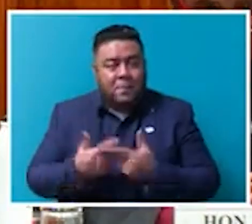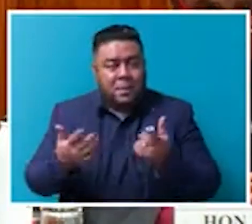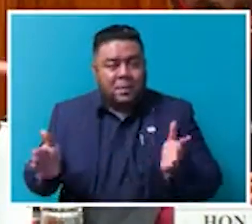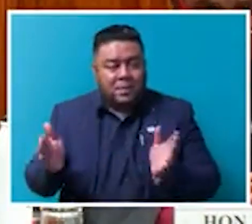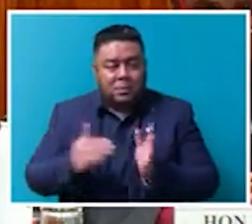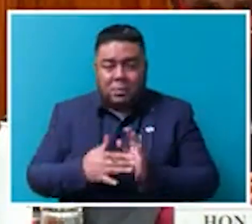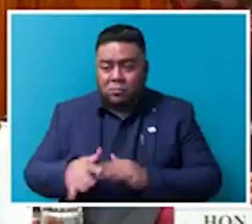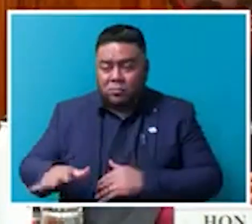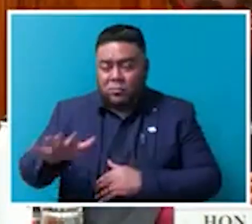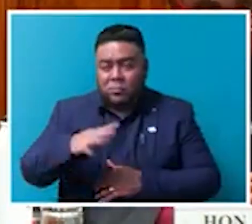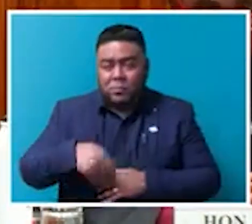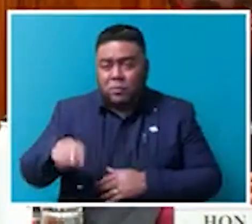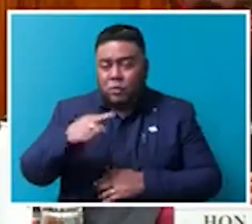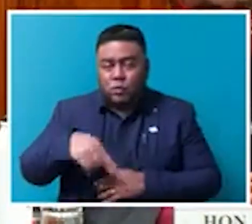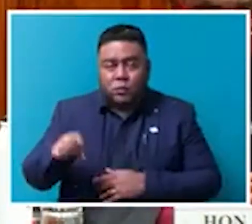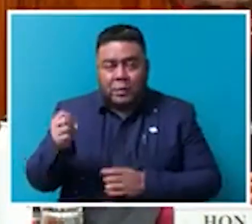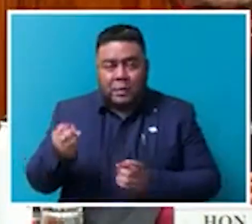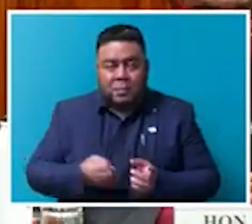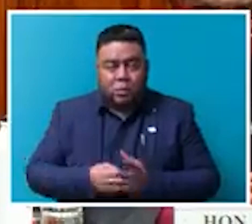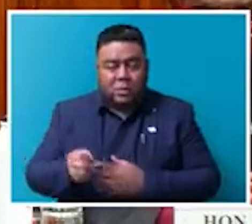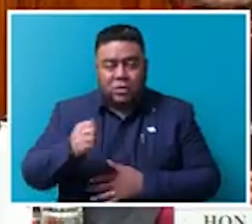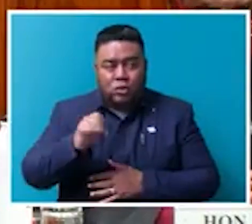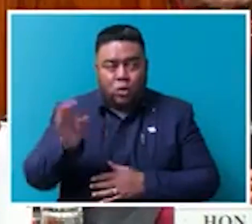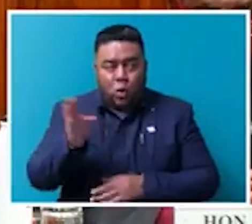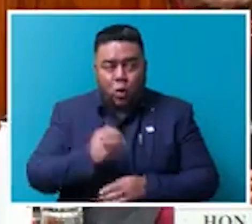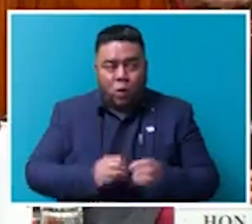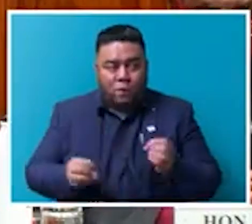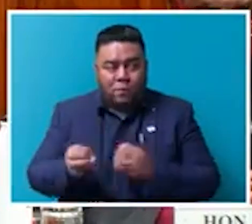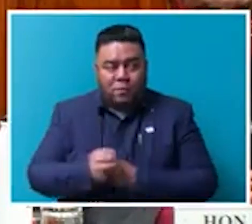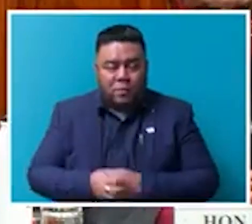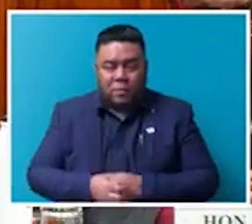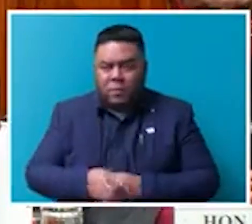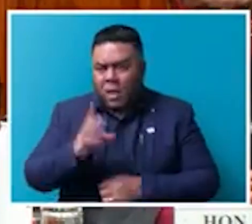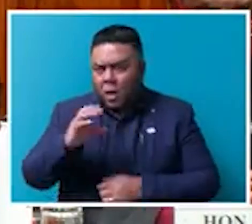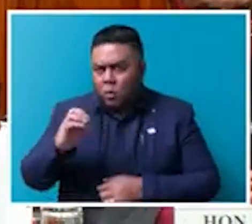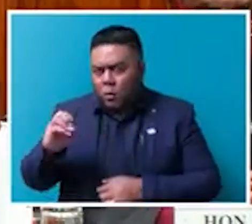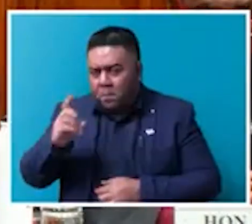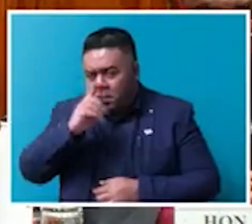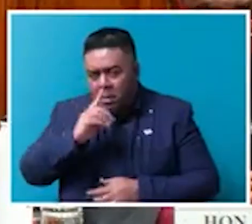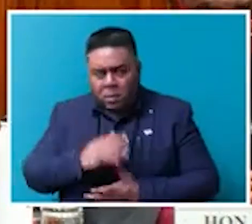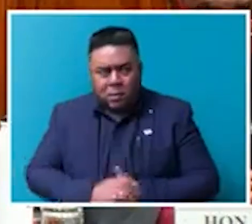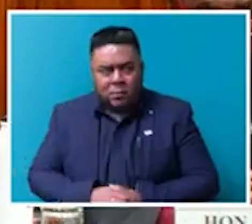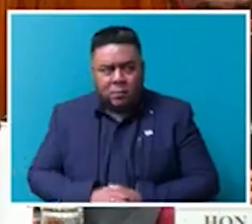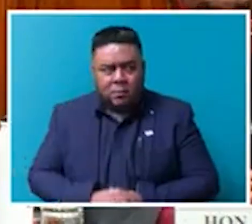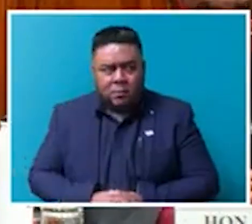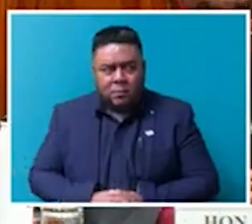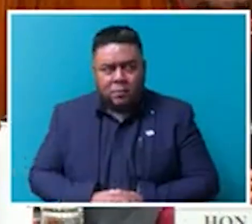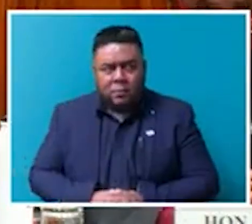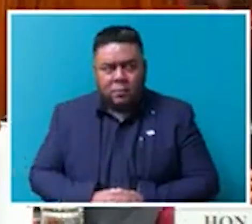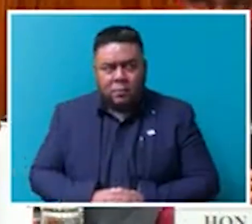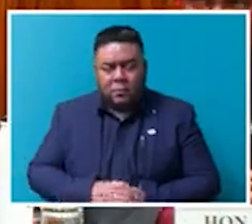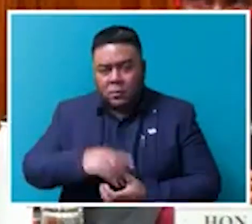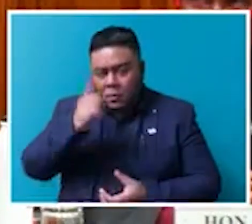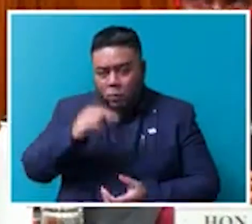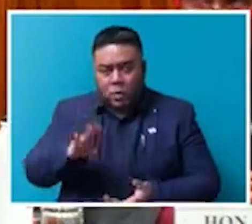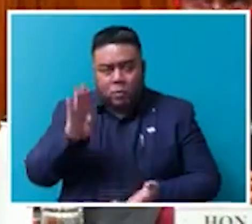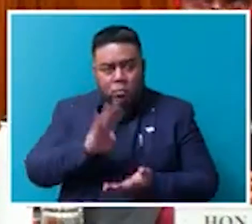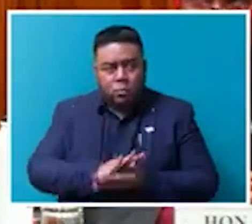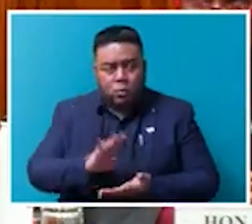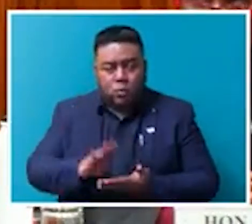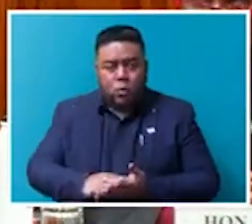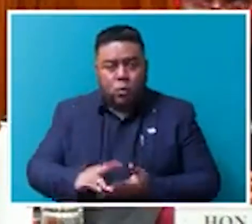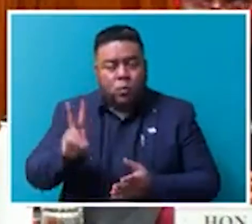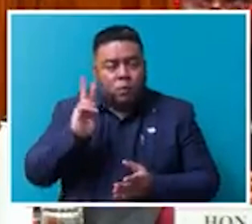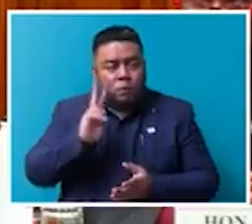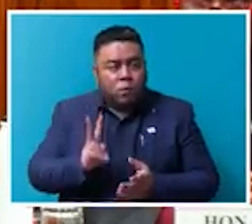the Suva Immigration Office cannot cater for hundreds of people, if we can book somewhere places like Vodafone